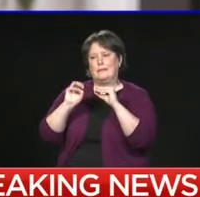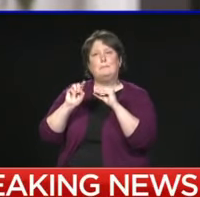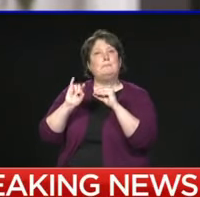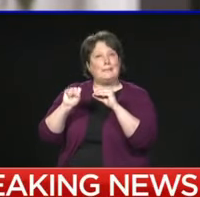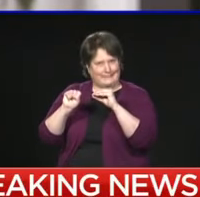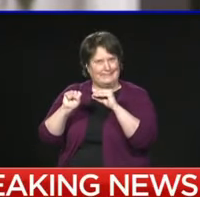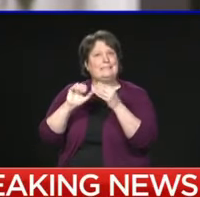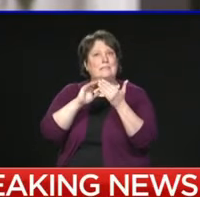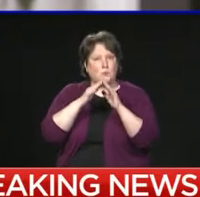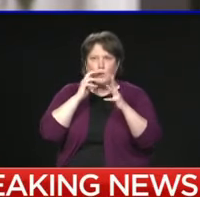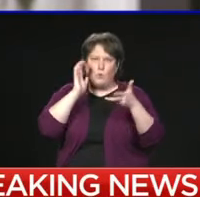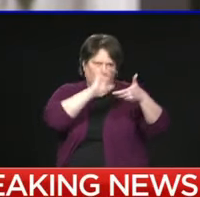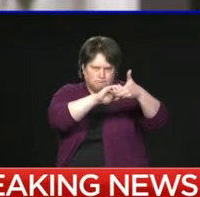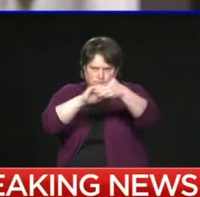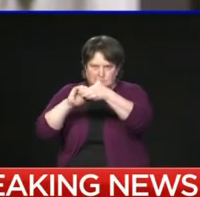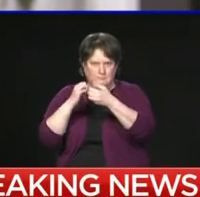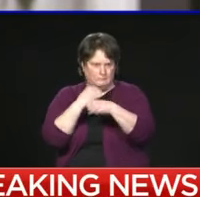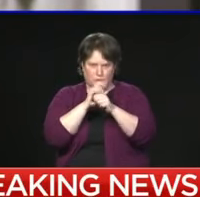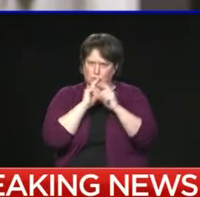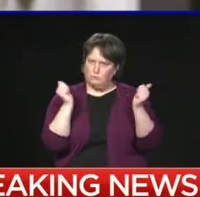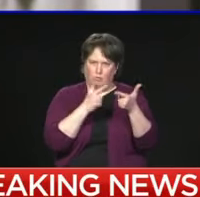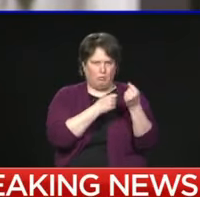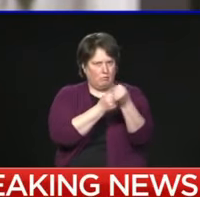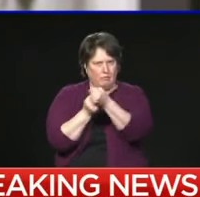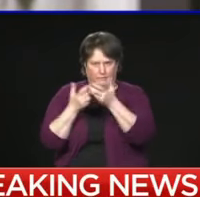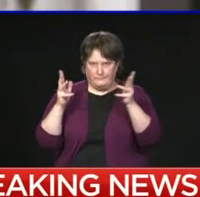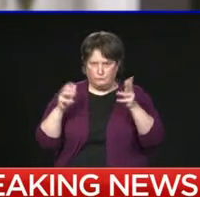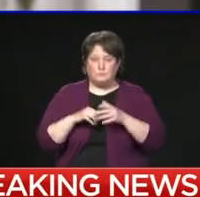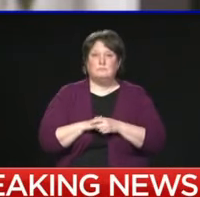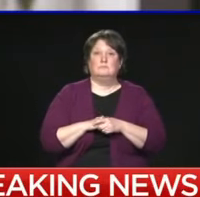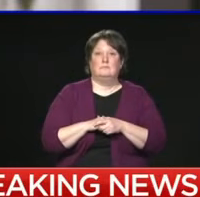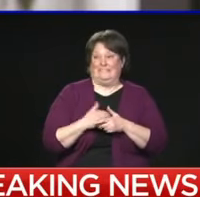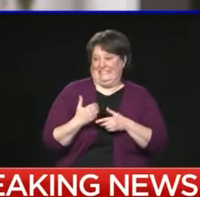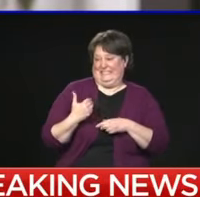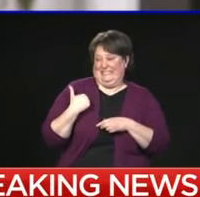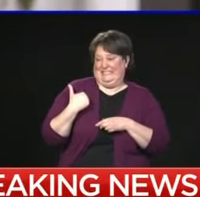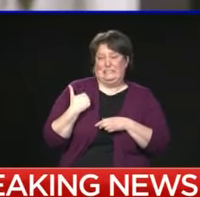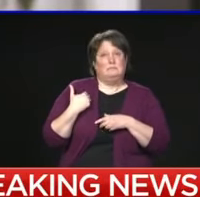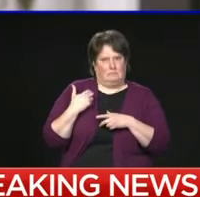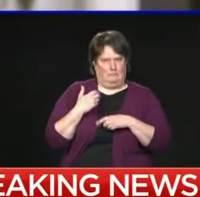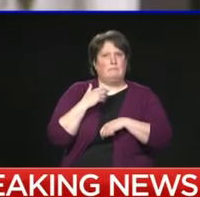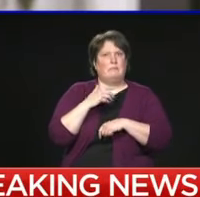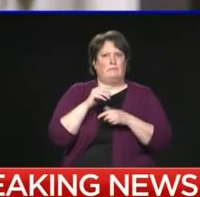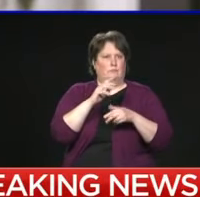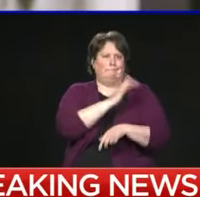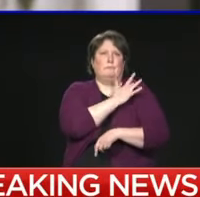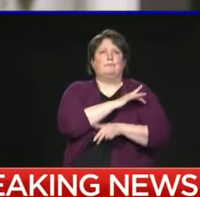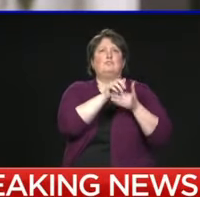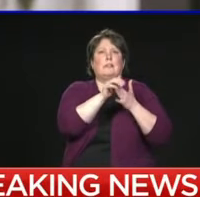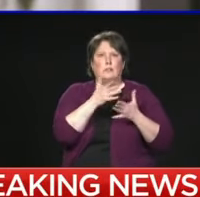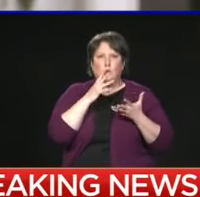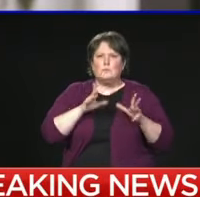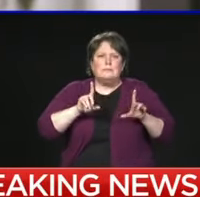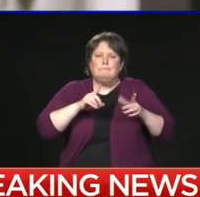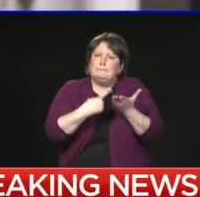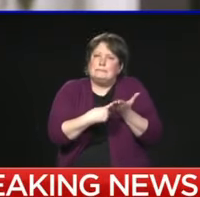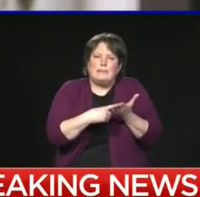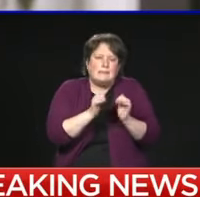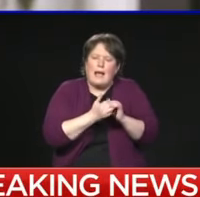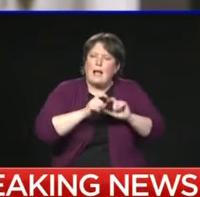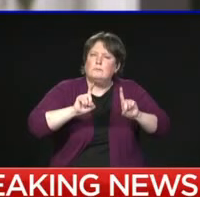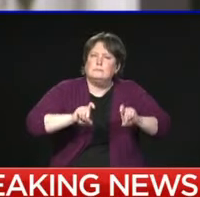that everyone is supported. Earlier this week, with the premiers, we also discussed testing for